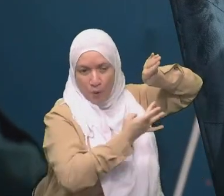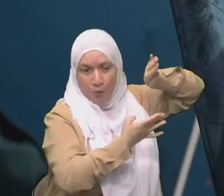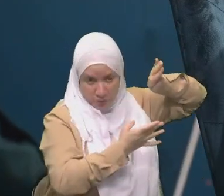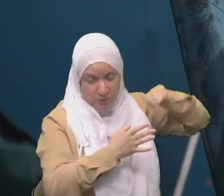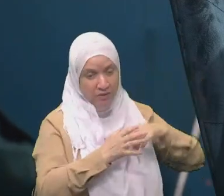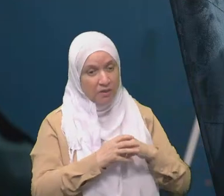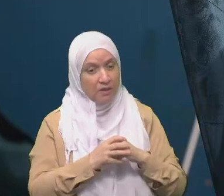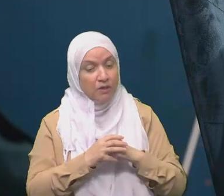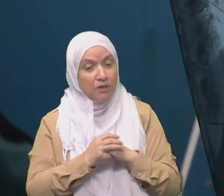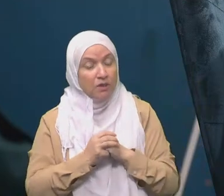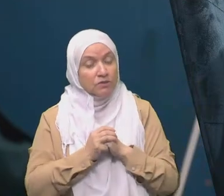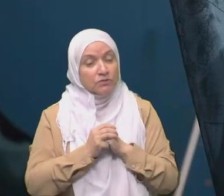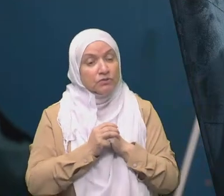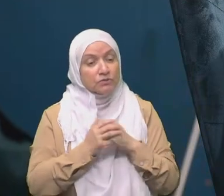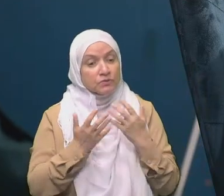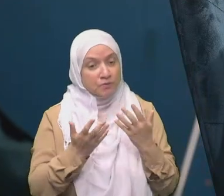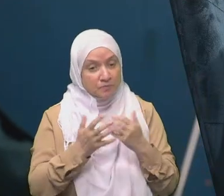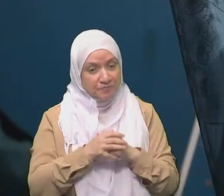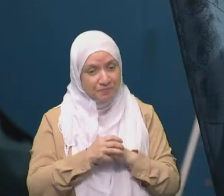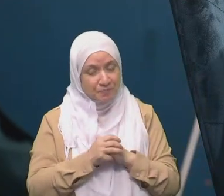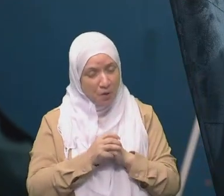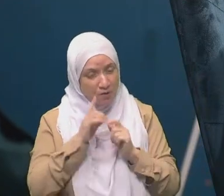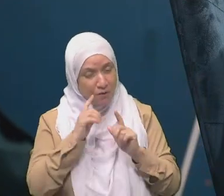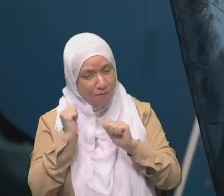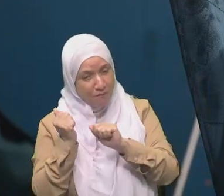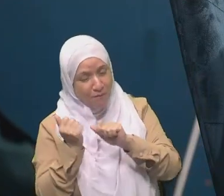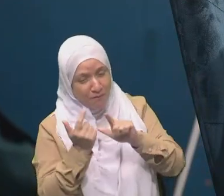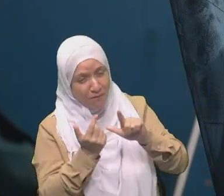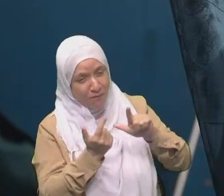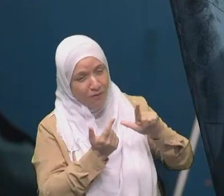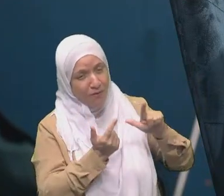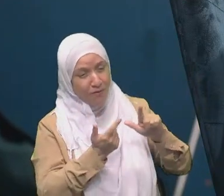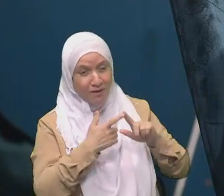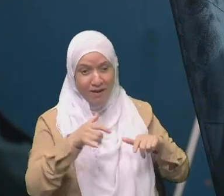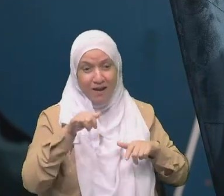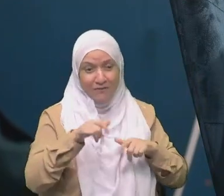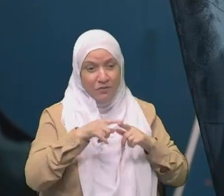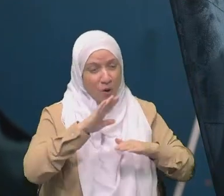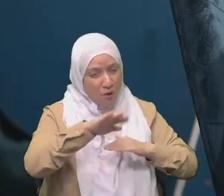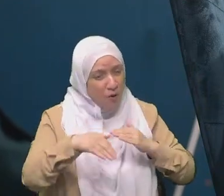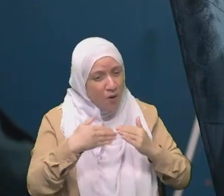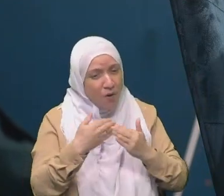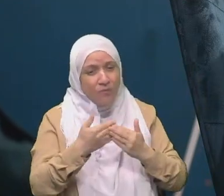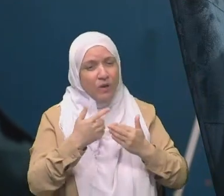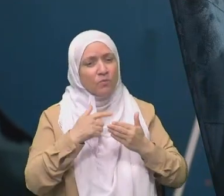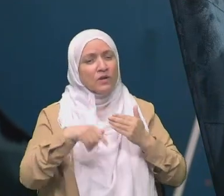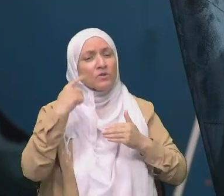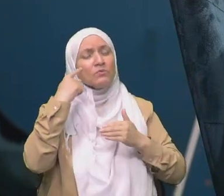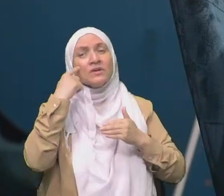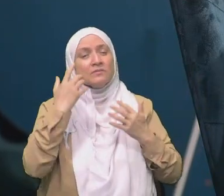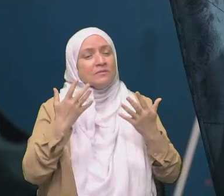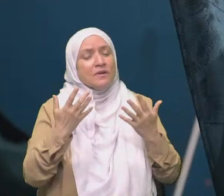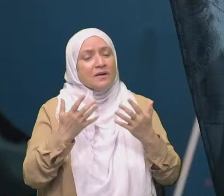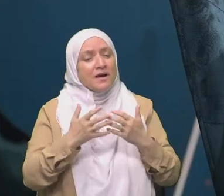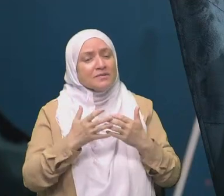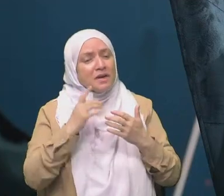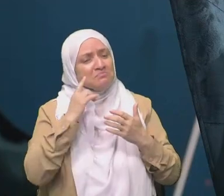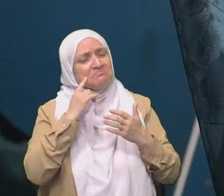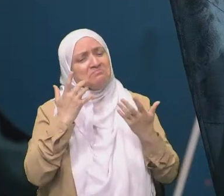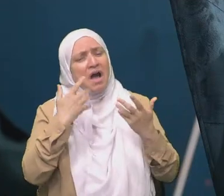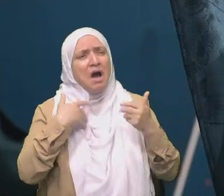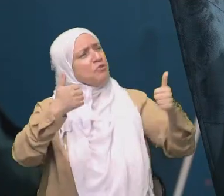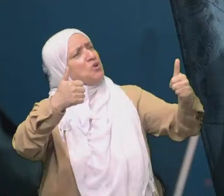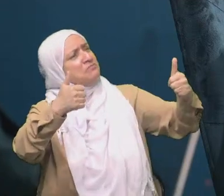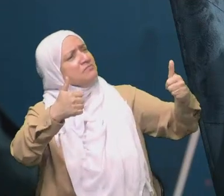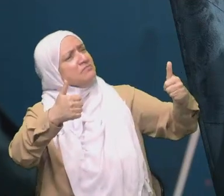from this issue, which means we all have that level of delusion that we think, alhamdulillah, at some point, I'm good right now. You know what? I've done enough